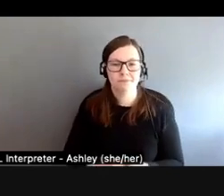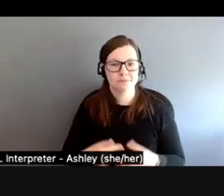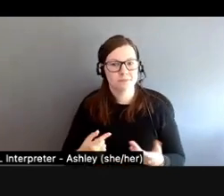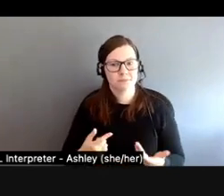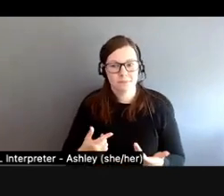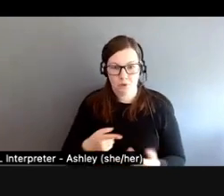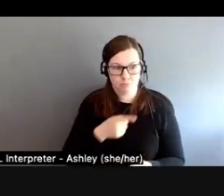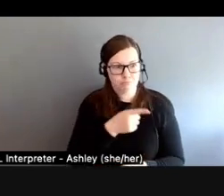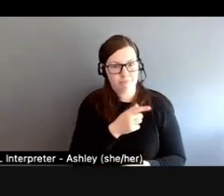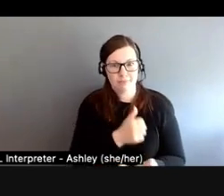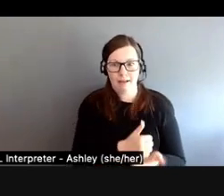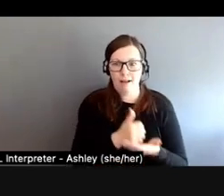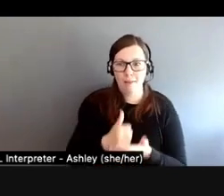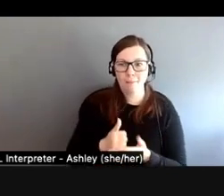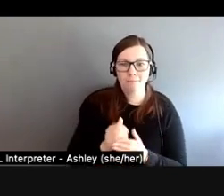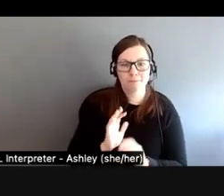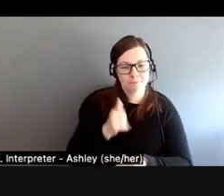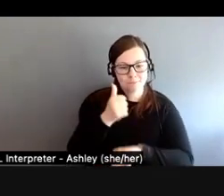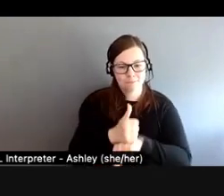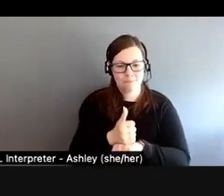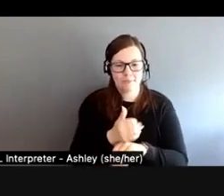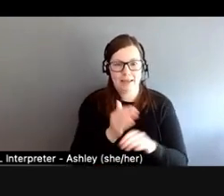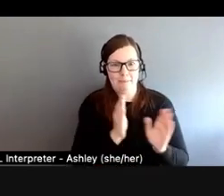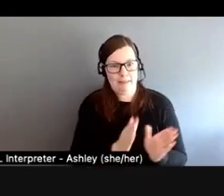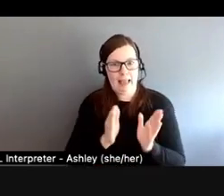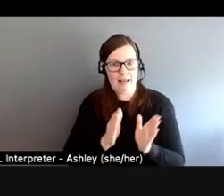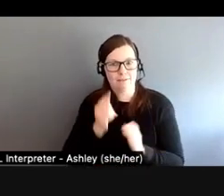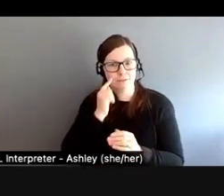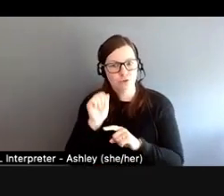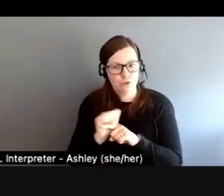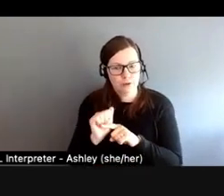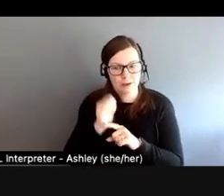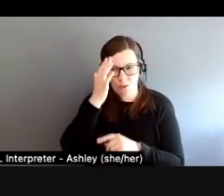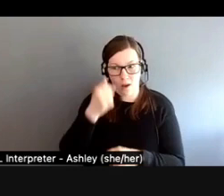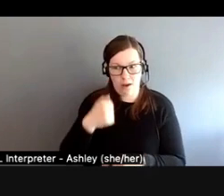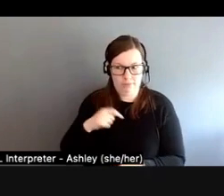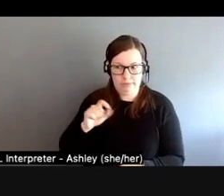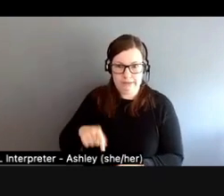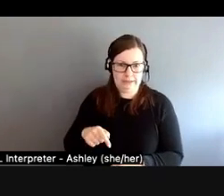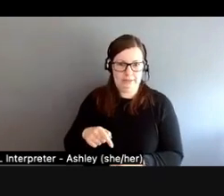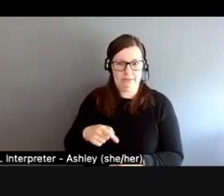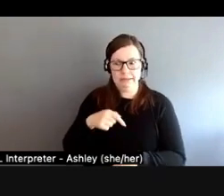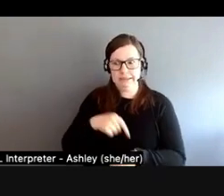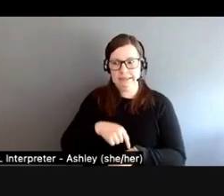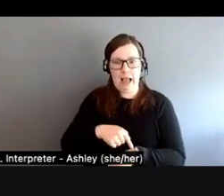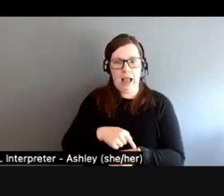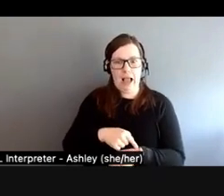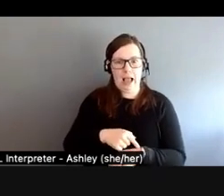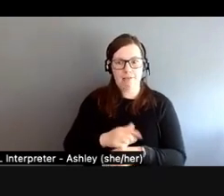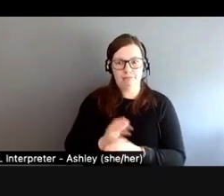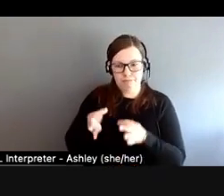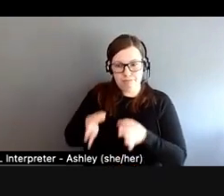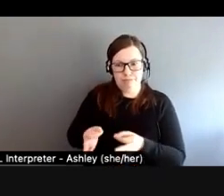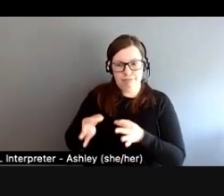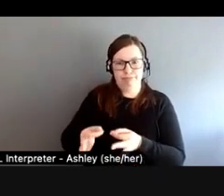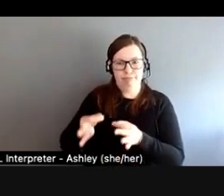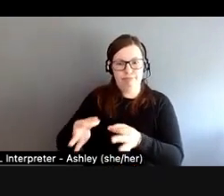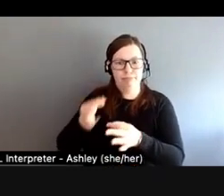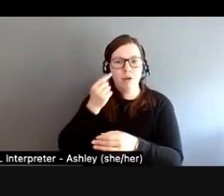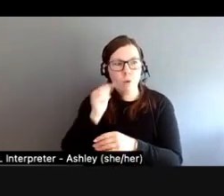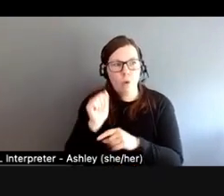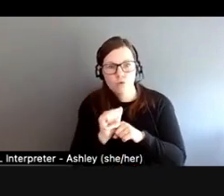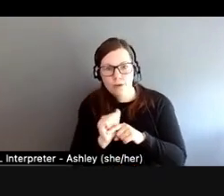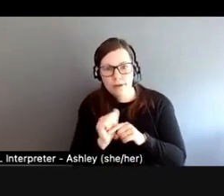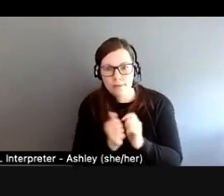plan for training, because again, we have to find time or coordinate the time with Monica and all the